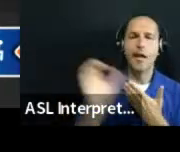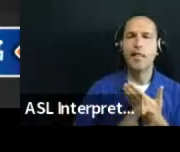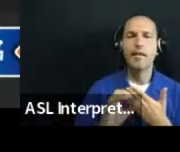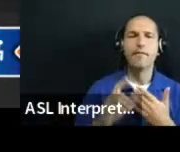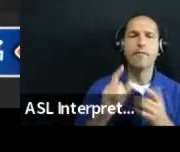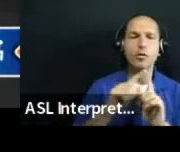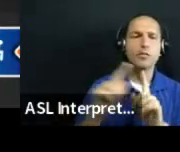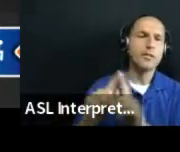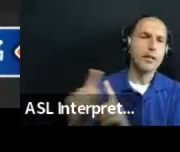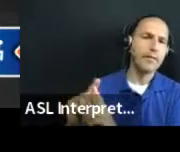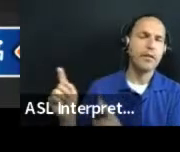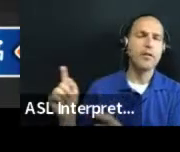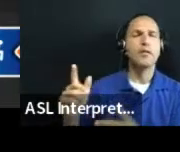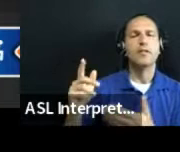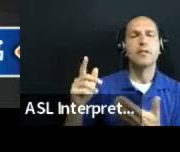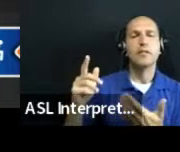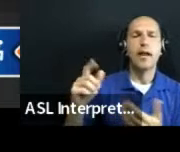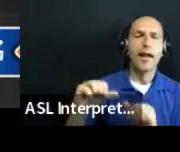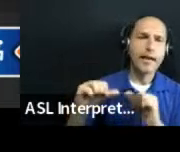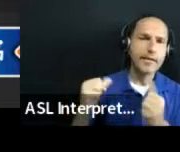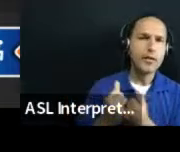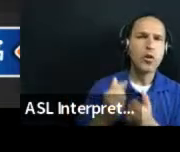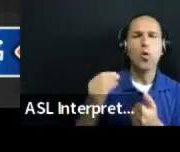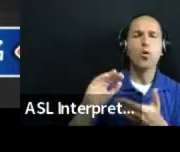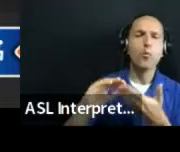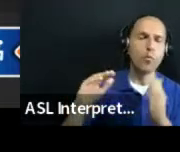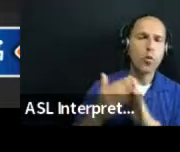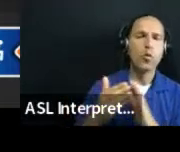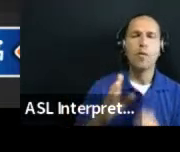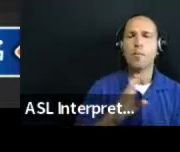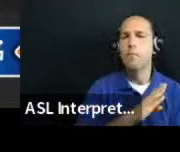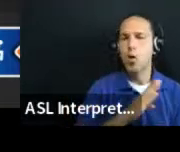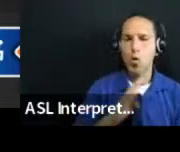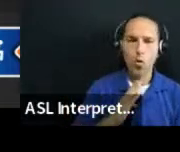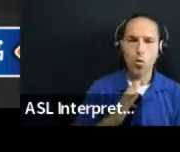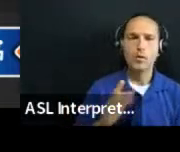different agencies or community boards, community groups,